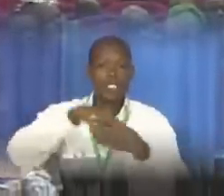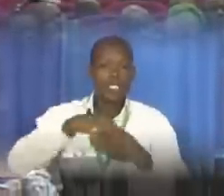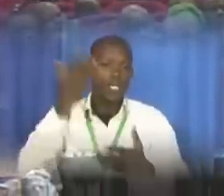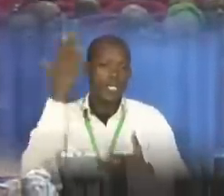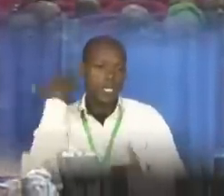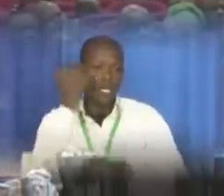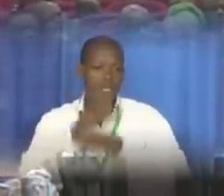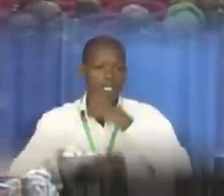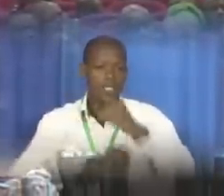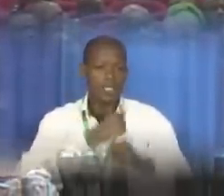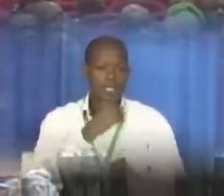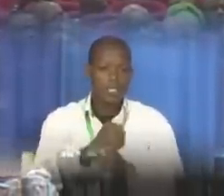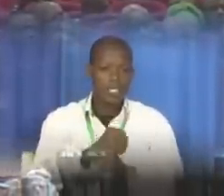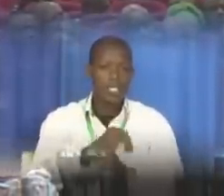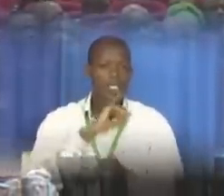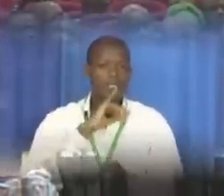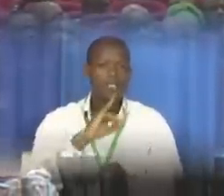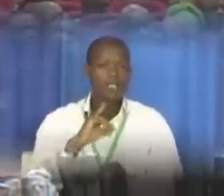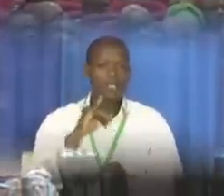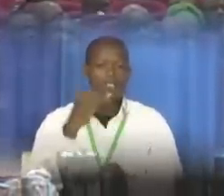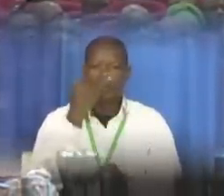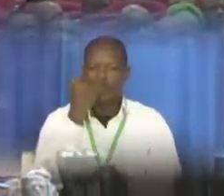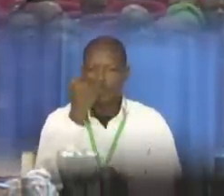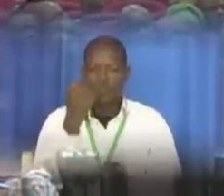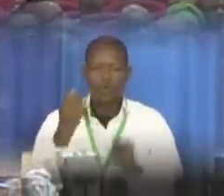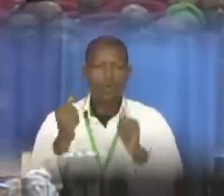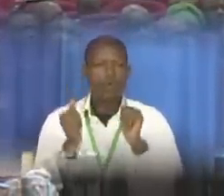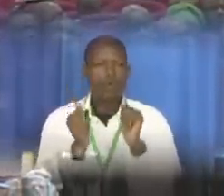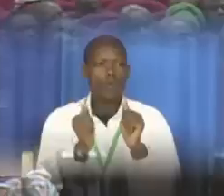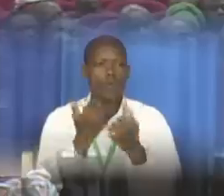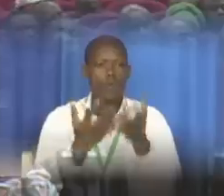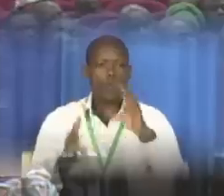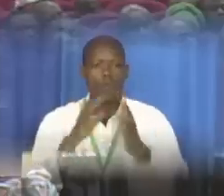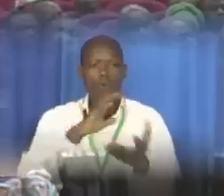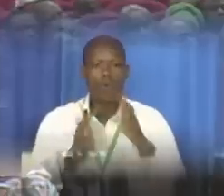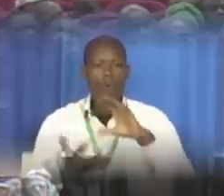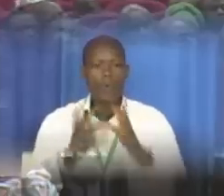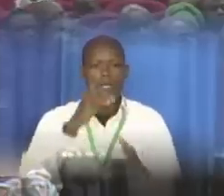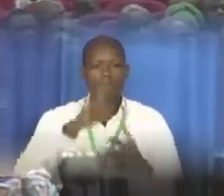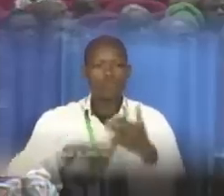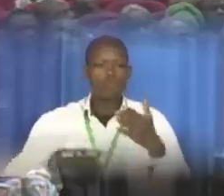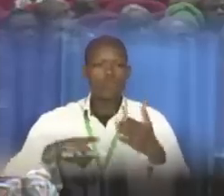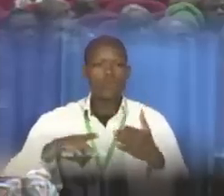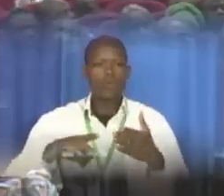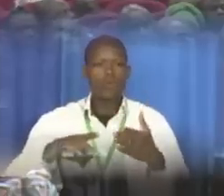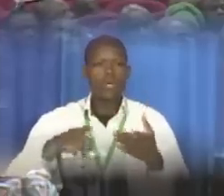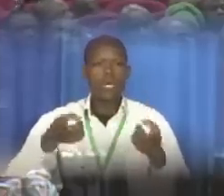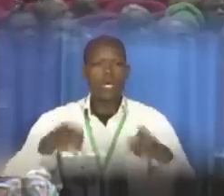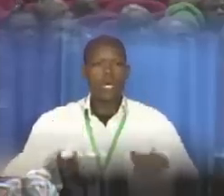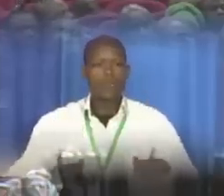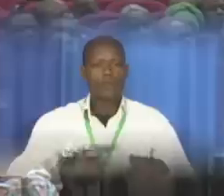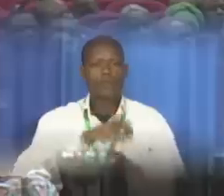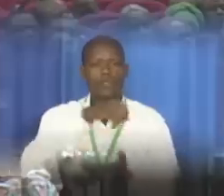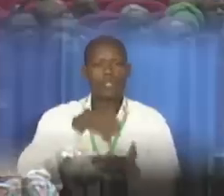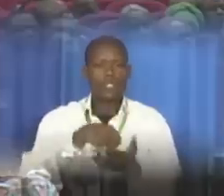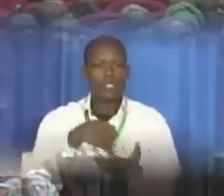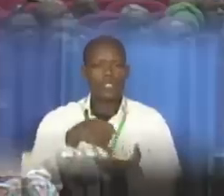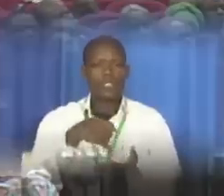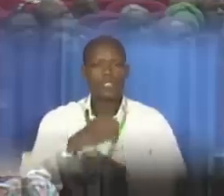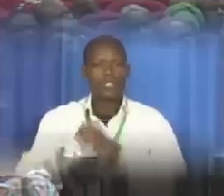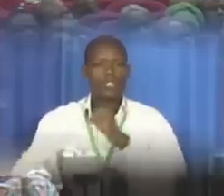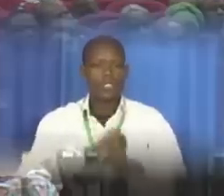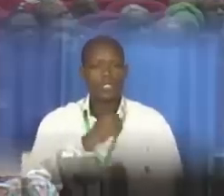we need to pray. Then he said there will be, on the